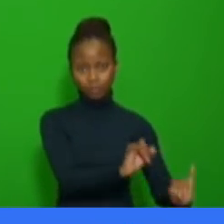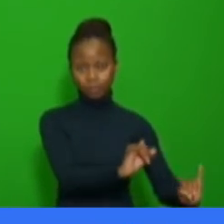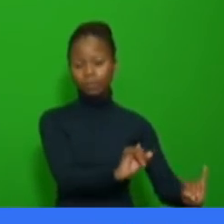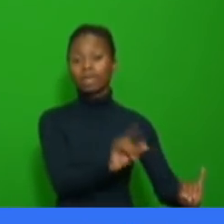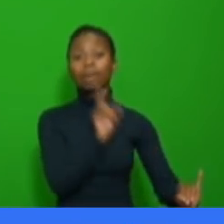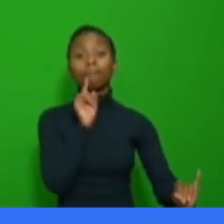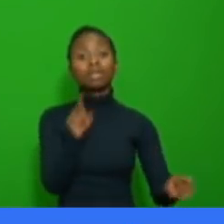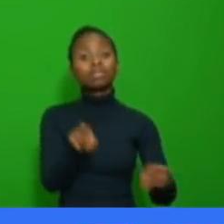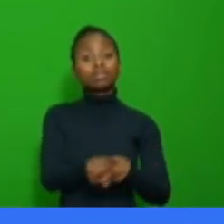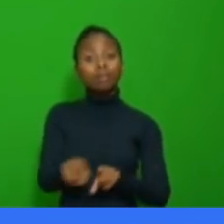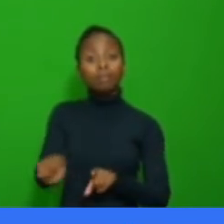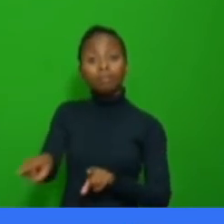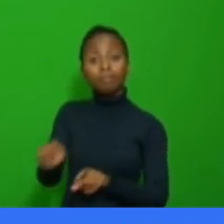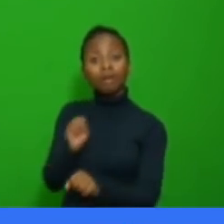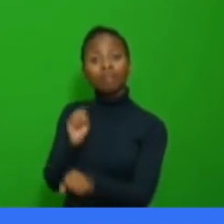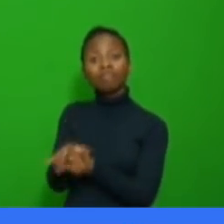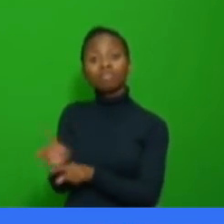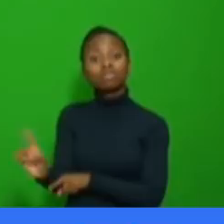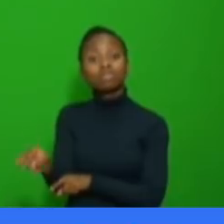the